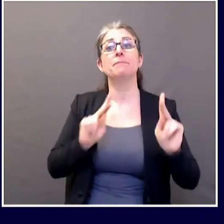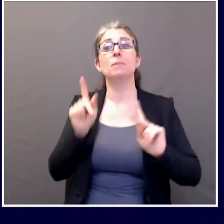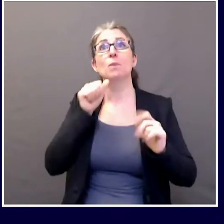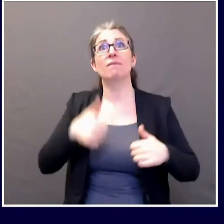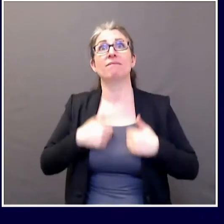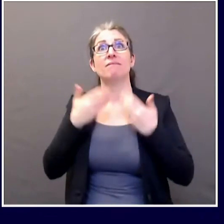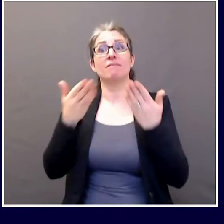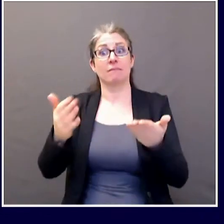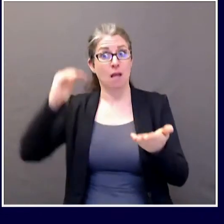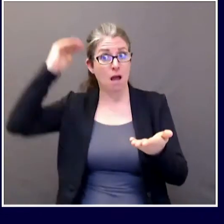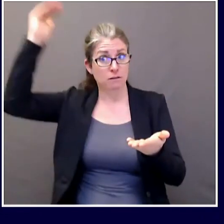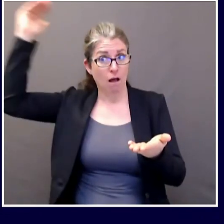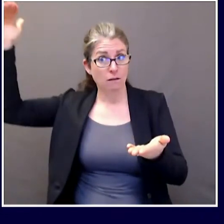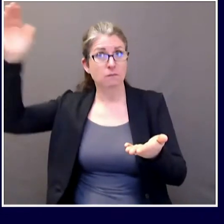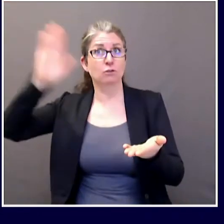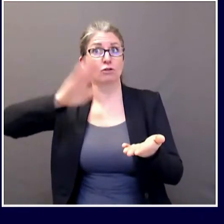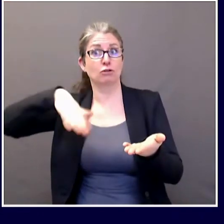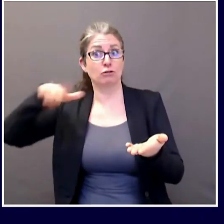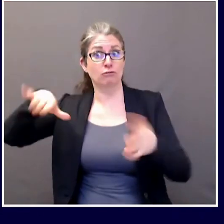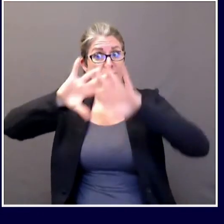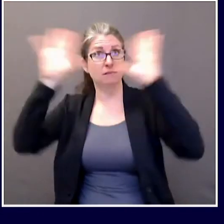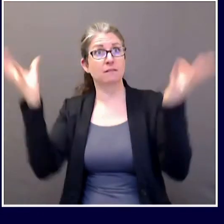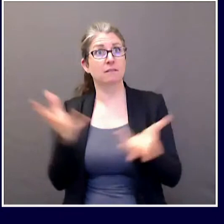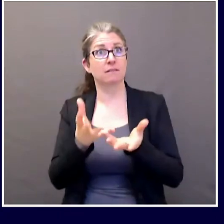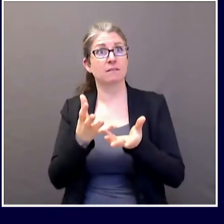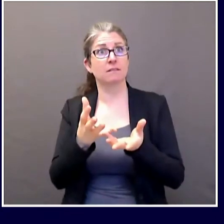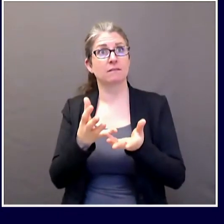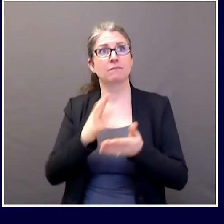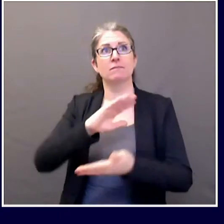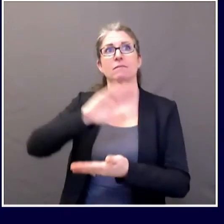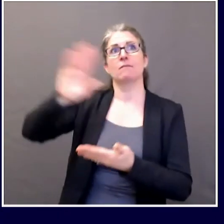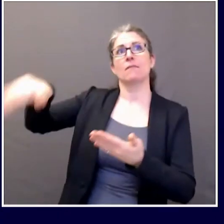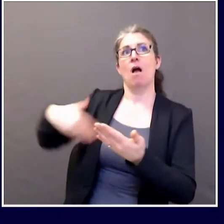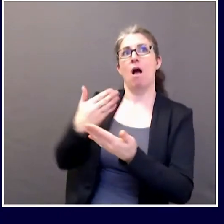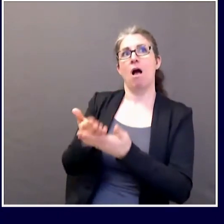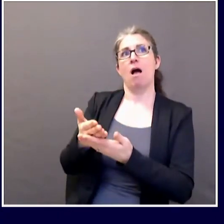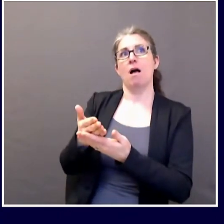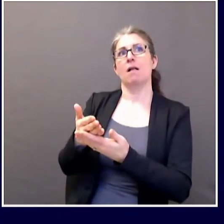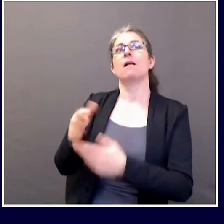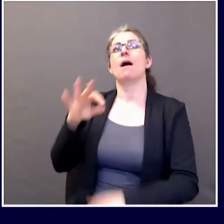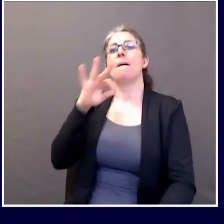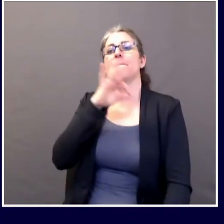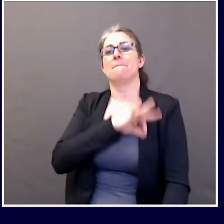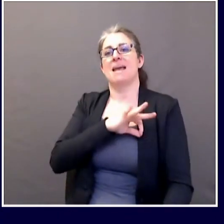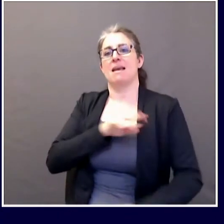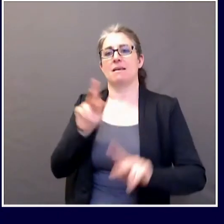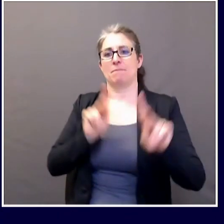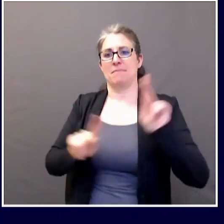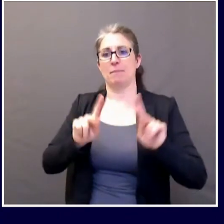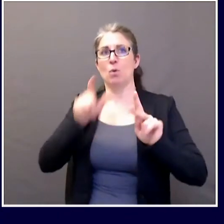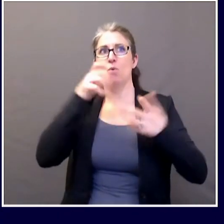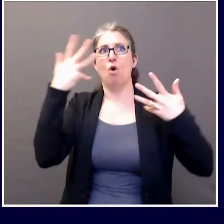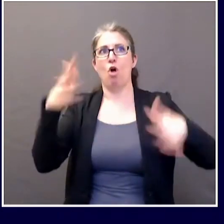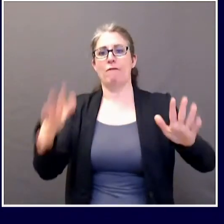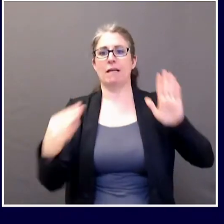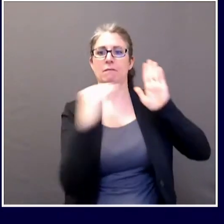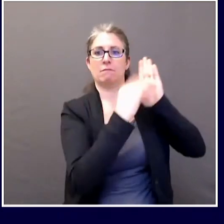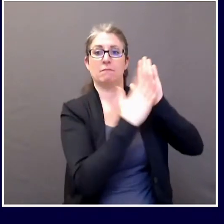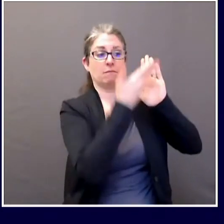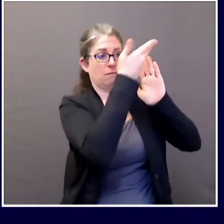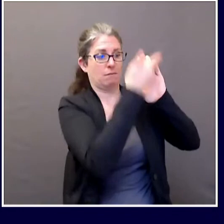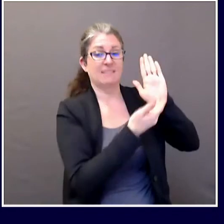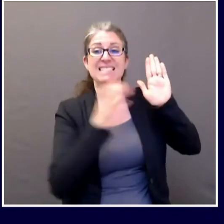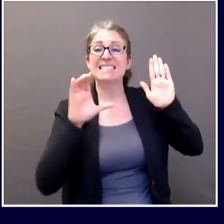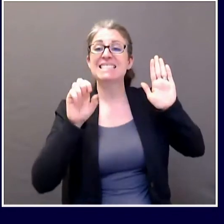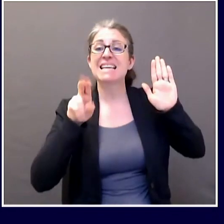Actually, I have several this week, but I'll just start with the first two. If things remain steady as they are now or continue to